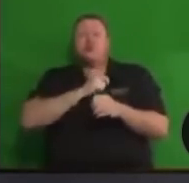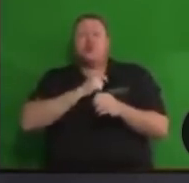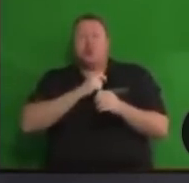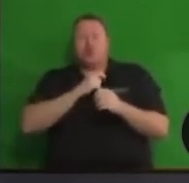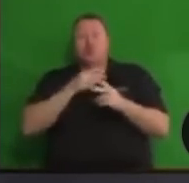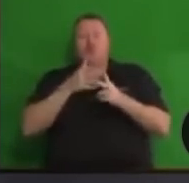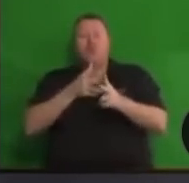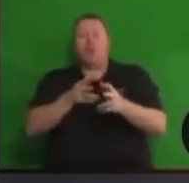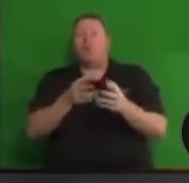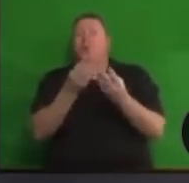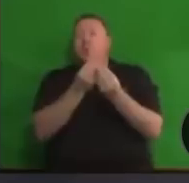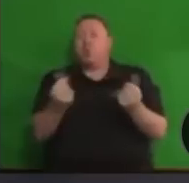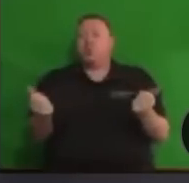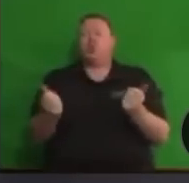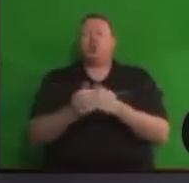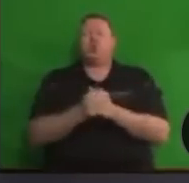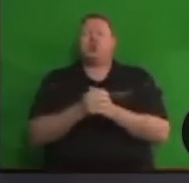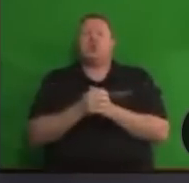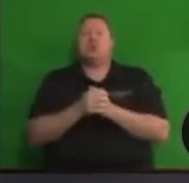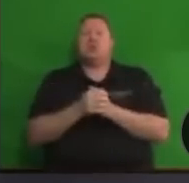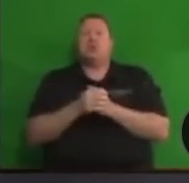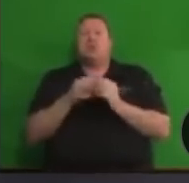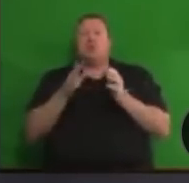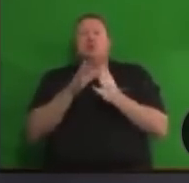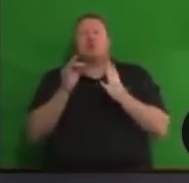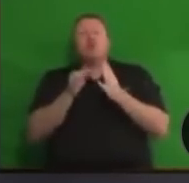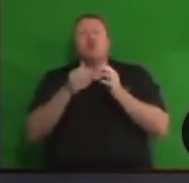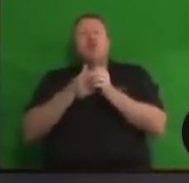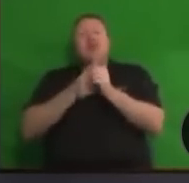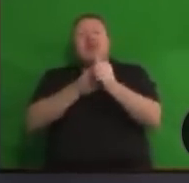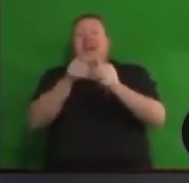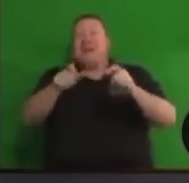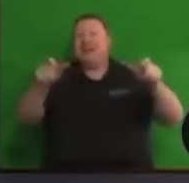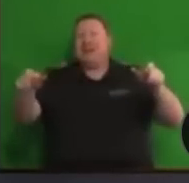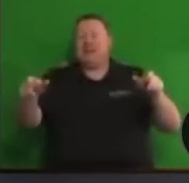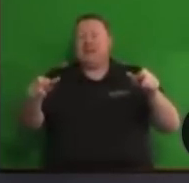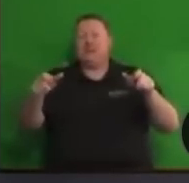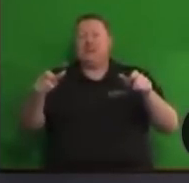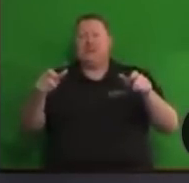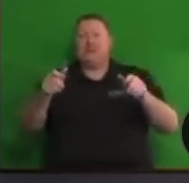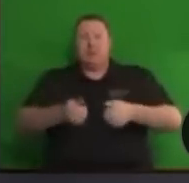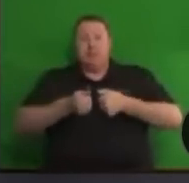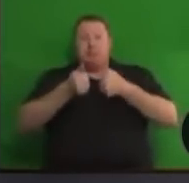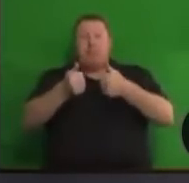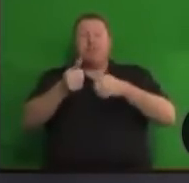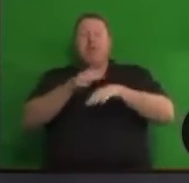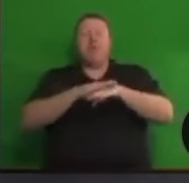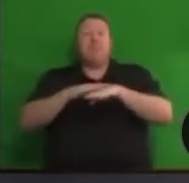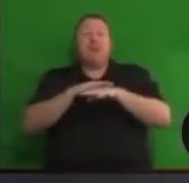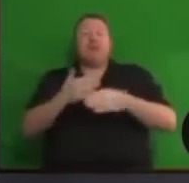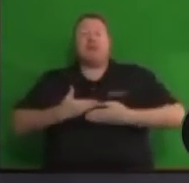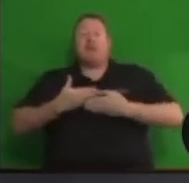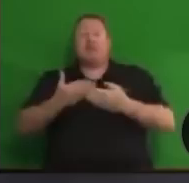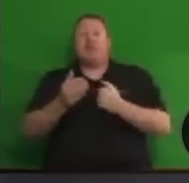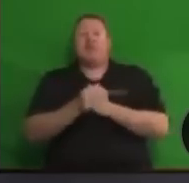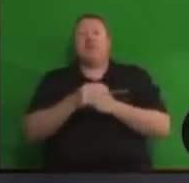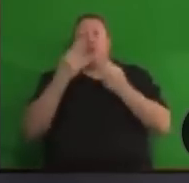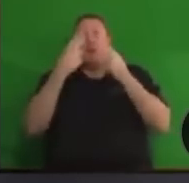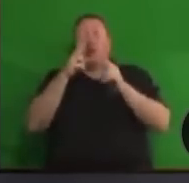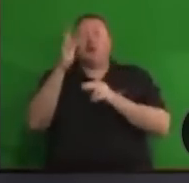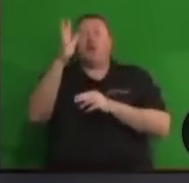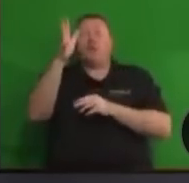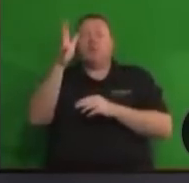choose solutions, choose leaders who are focused on restoring basic services. Honourable